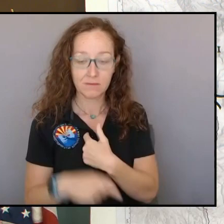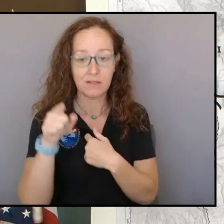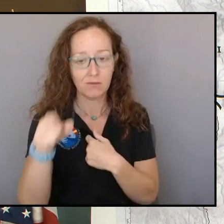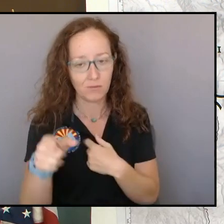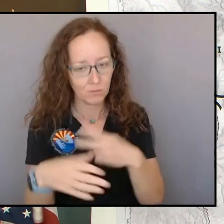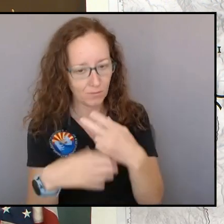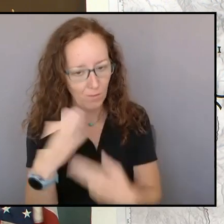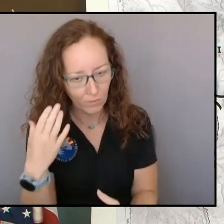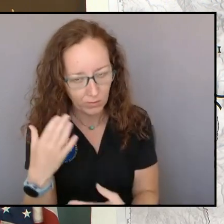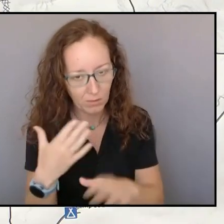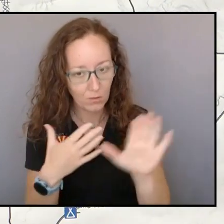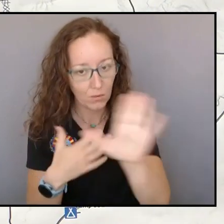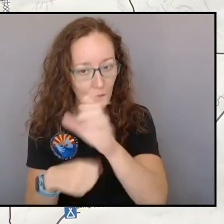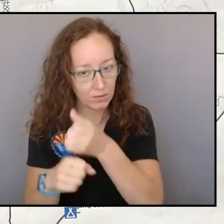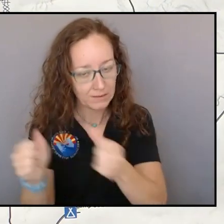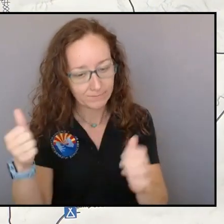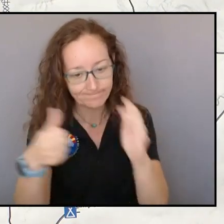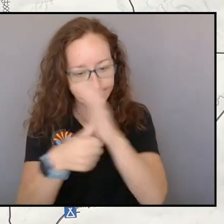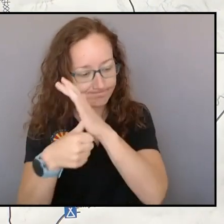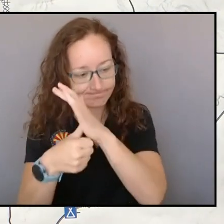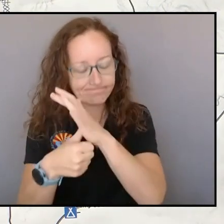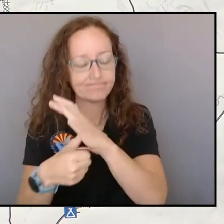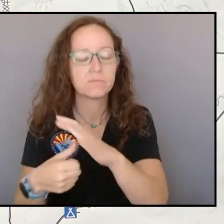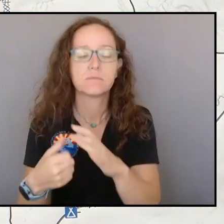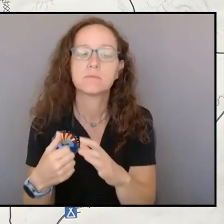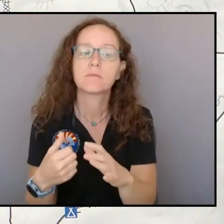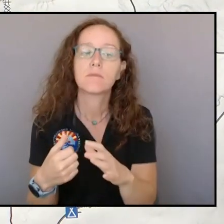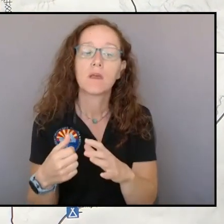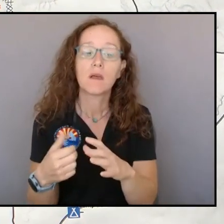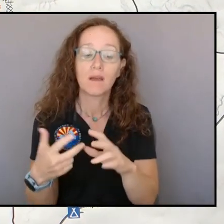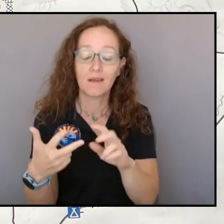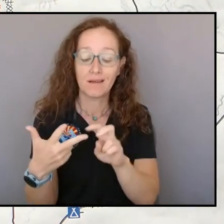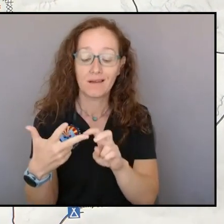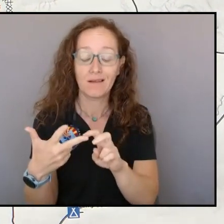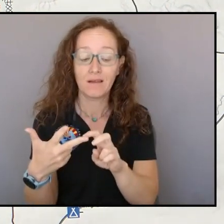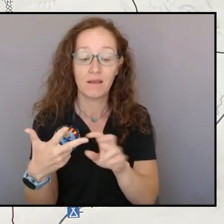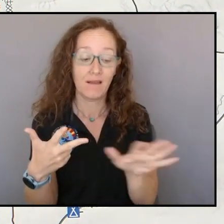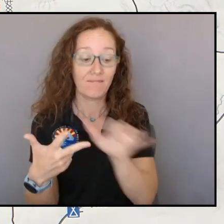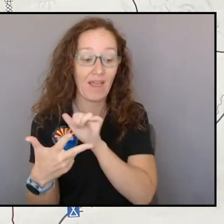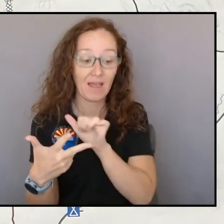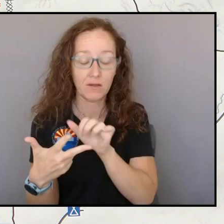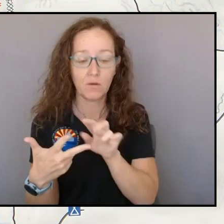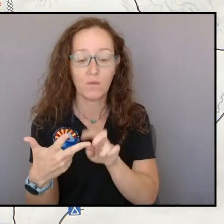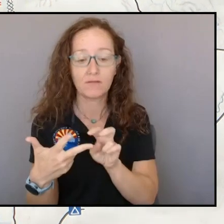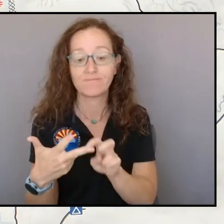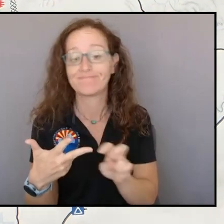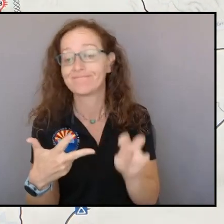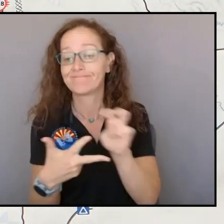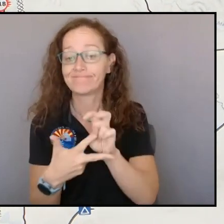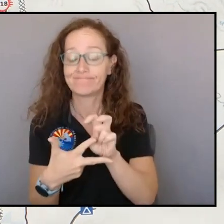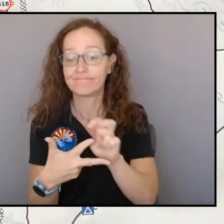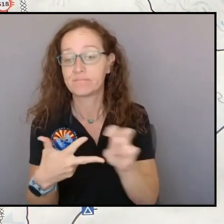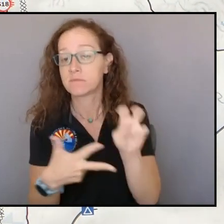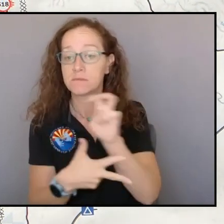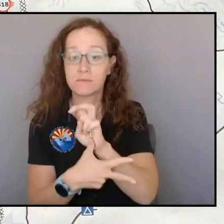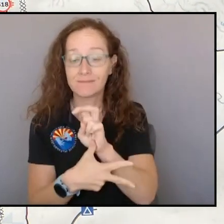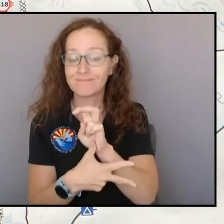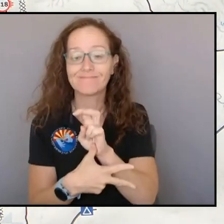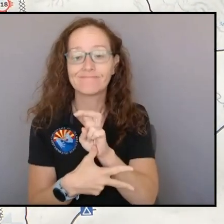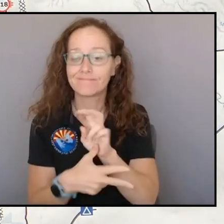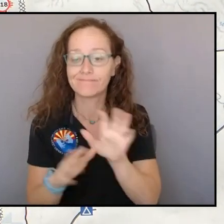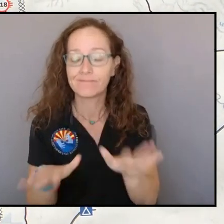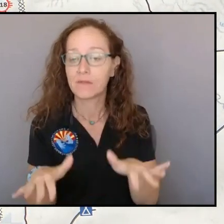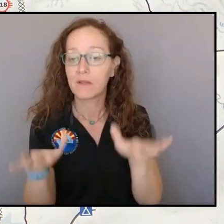utmost importance. So for us to lift some of those evacuations and or release them fully, we want to make sure that first and